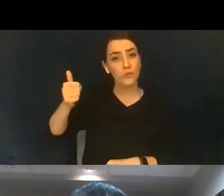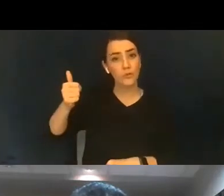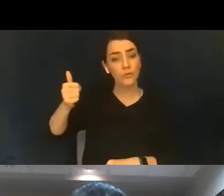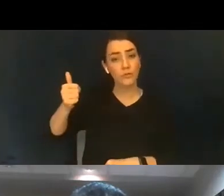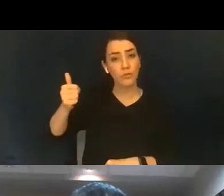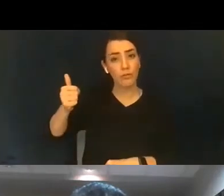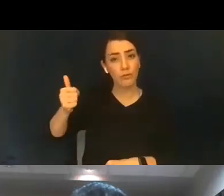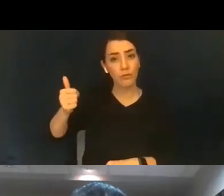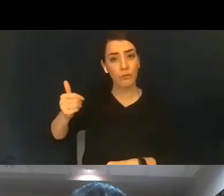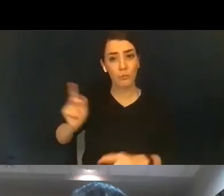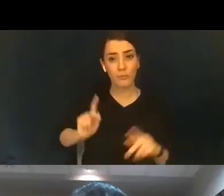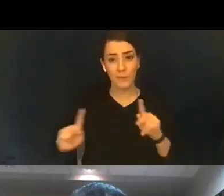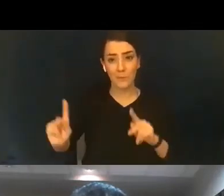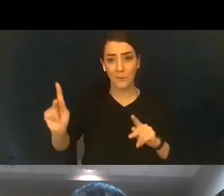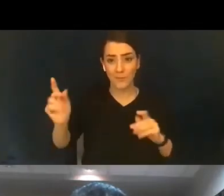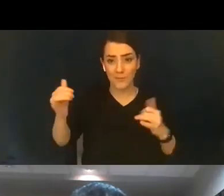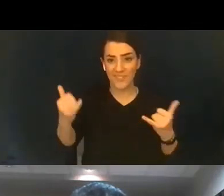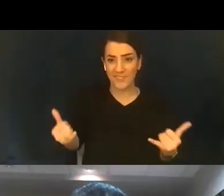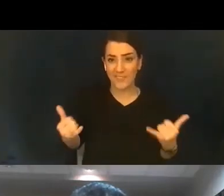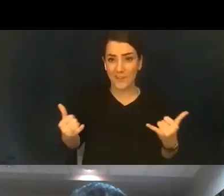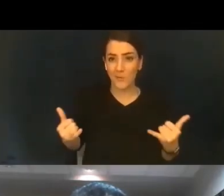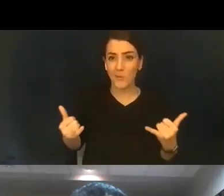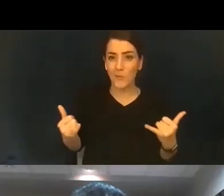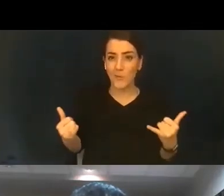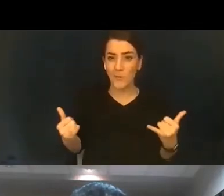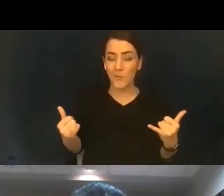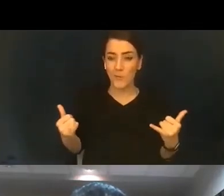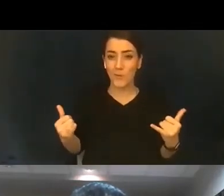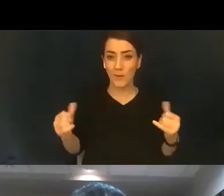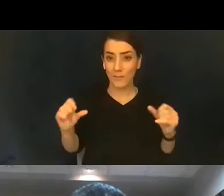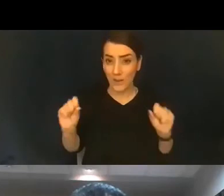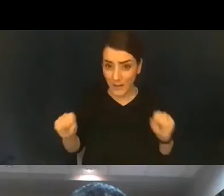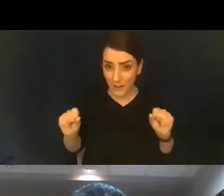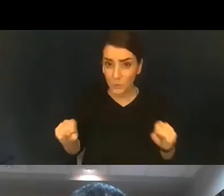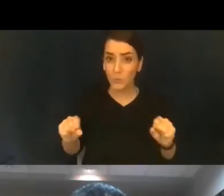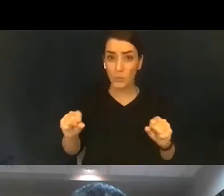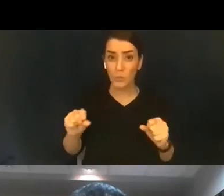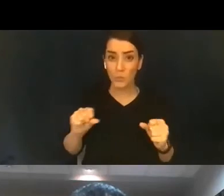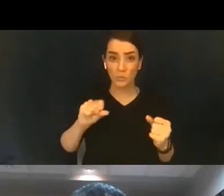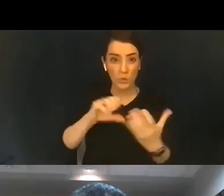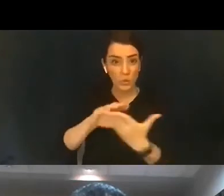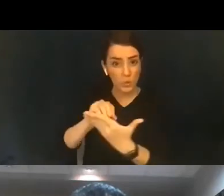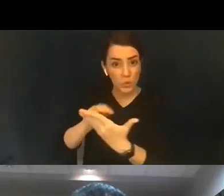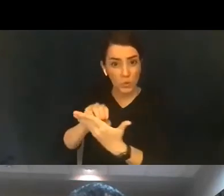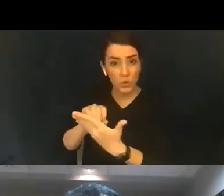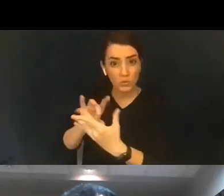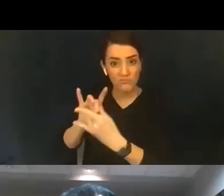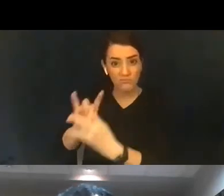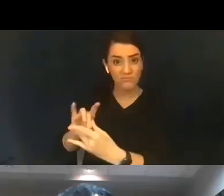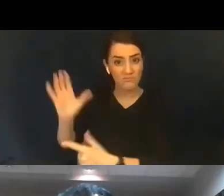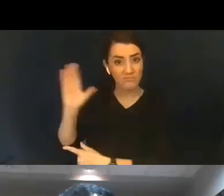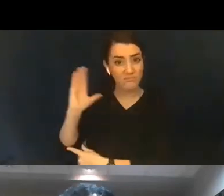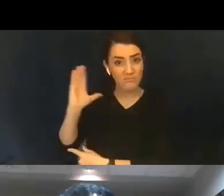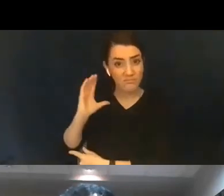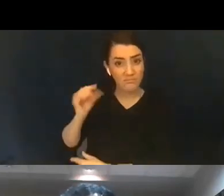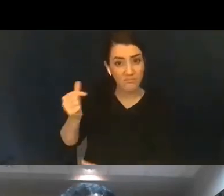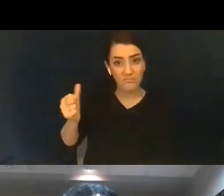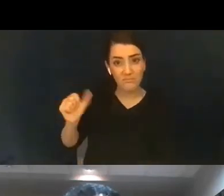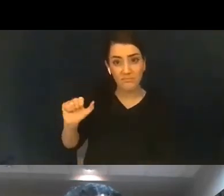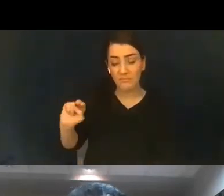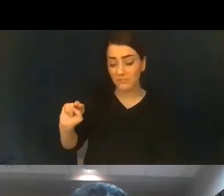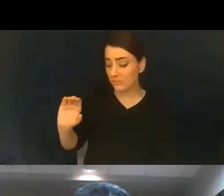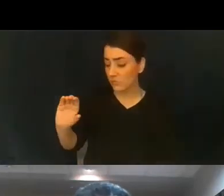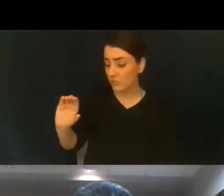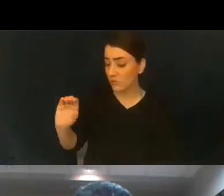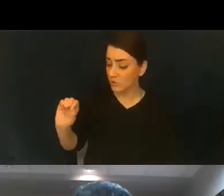children who are, maybe adolescents now, are aware of, I'm thinking both the genocide, but also,